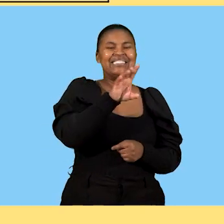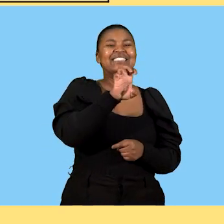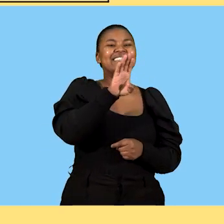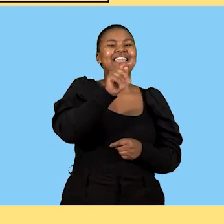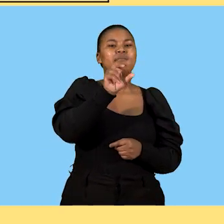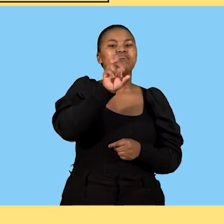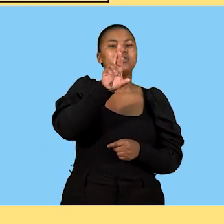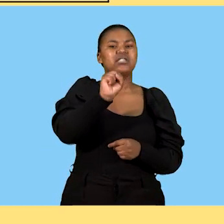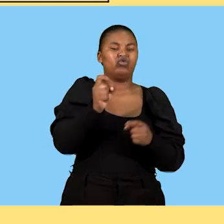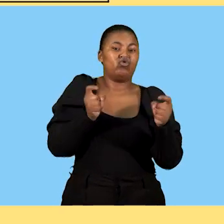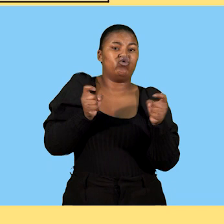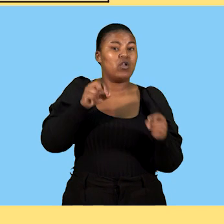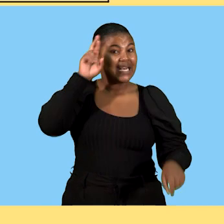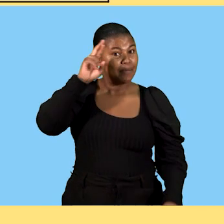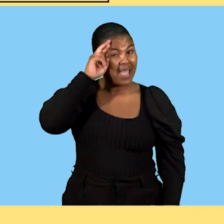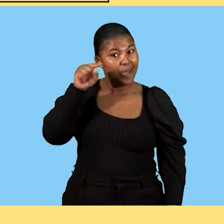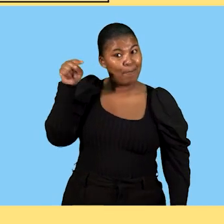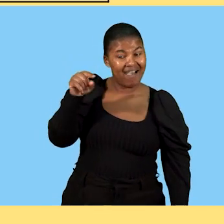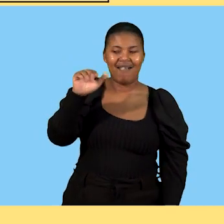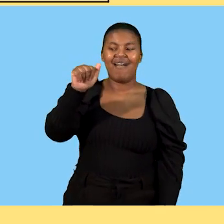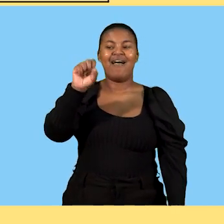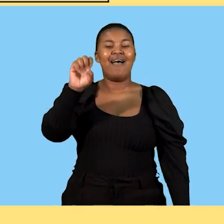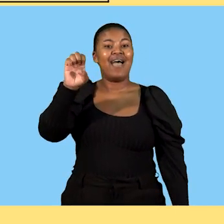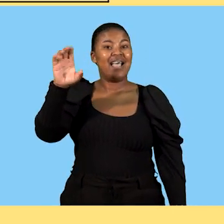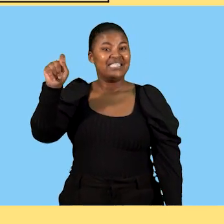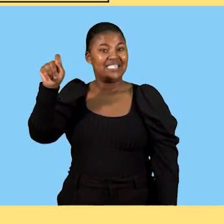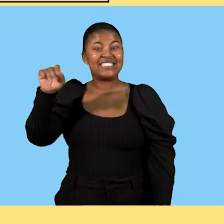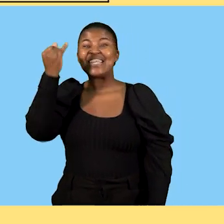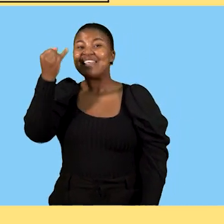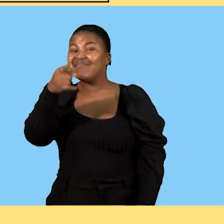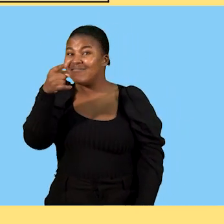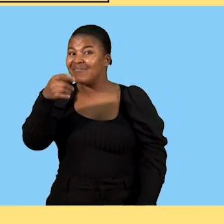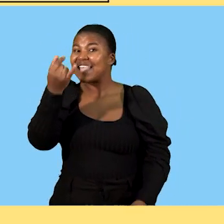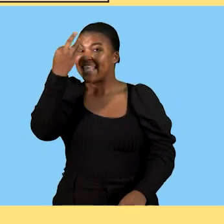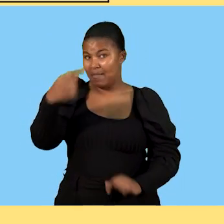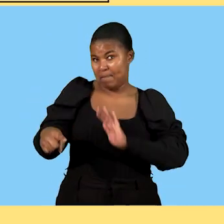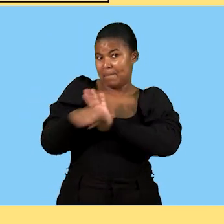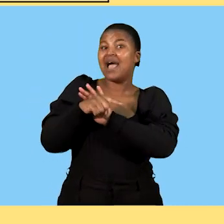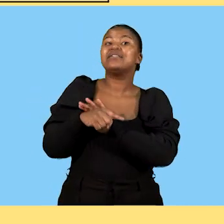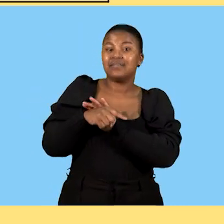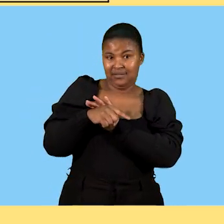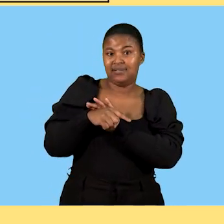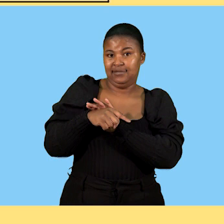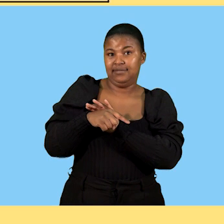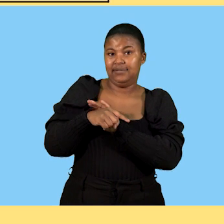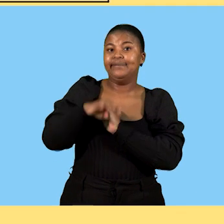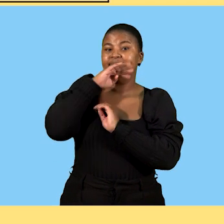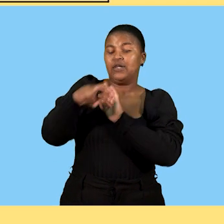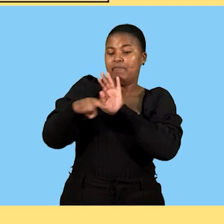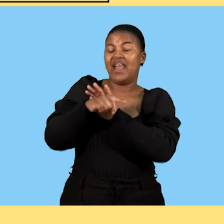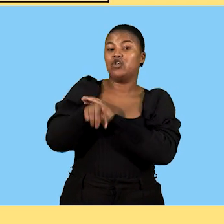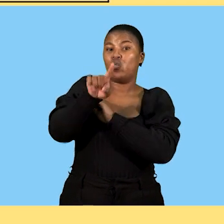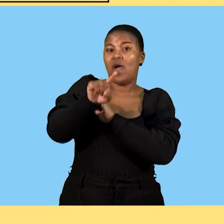And remember, debtors control is an asset. And once you credit an asset, you are decreasing it. So I'm coming again to the assets and I'm saying